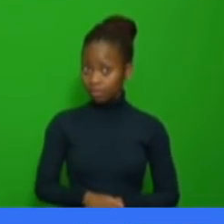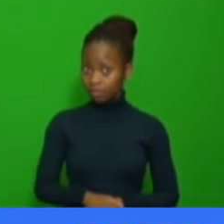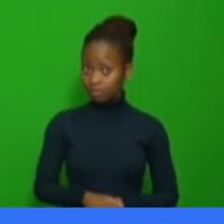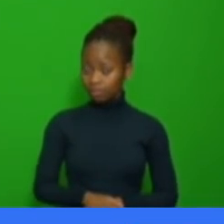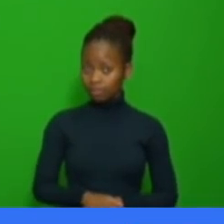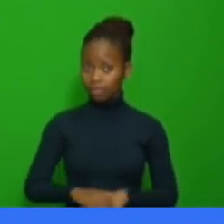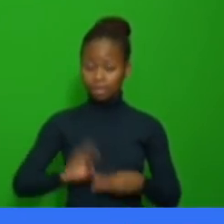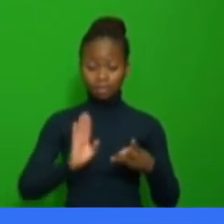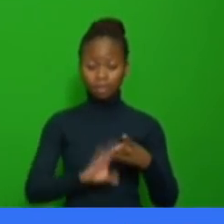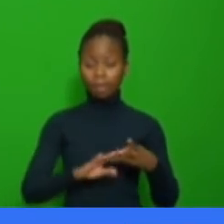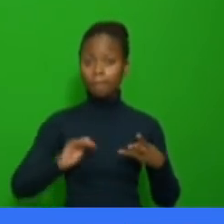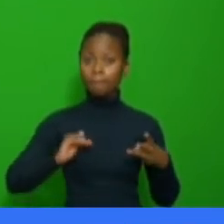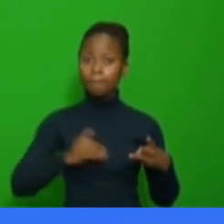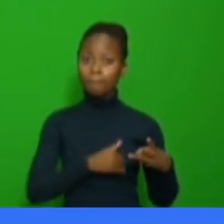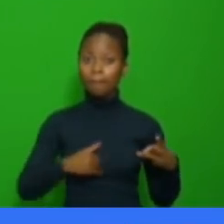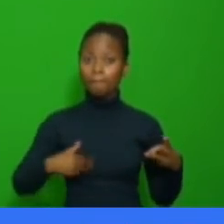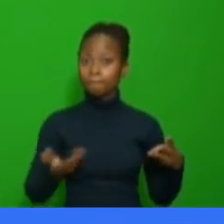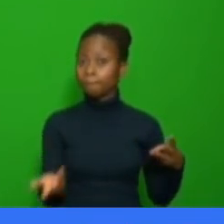Ma'am?